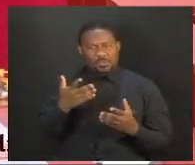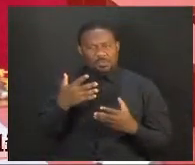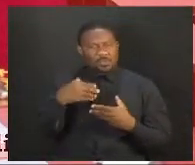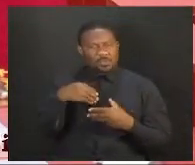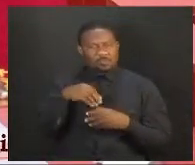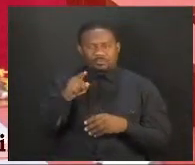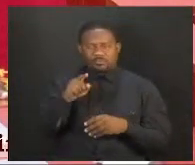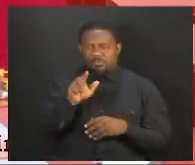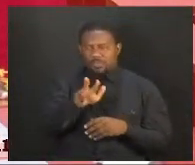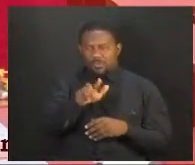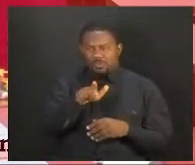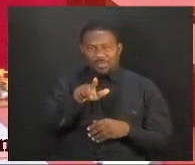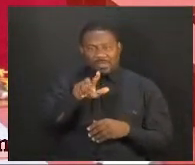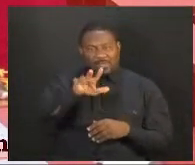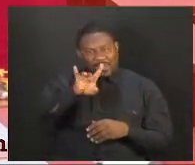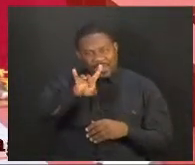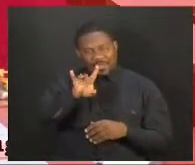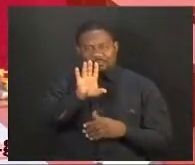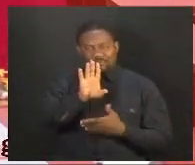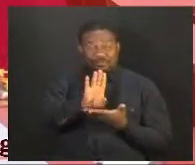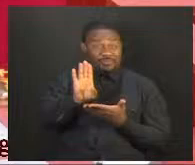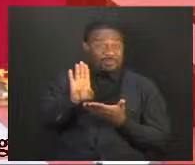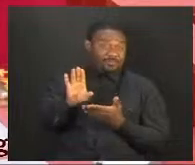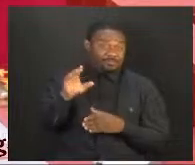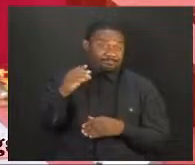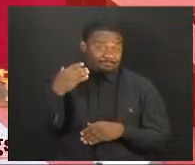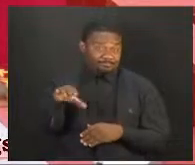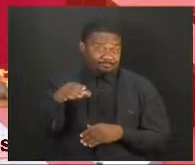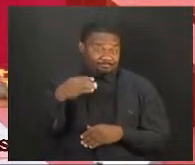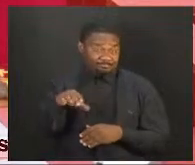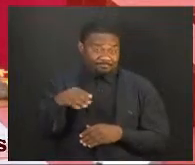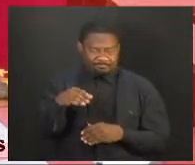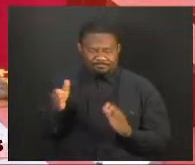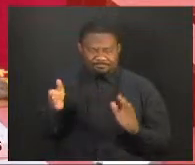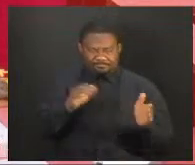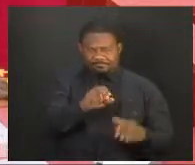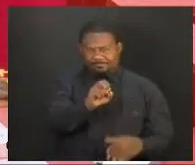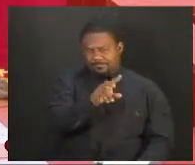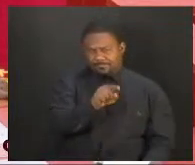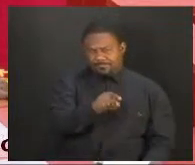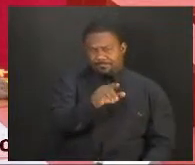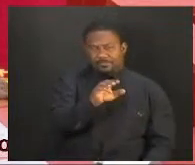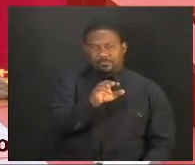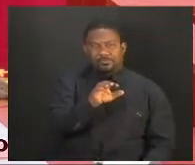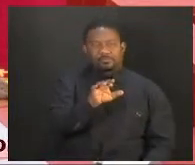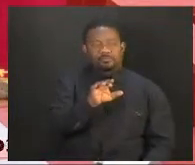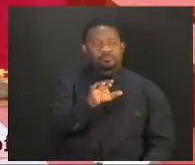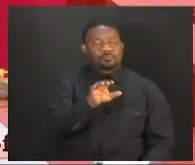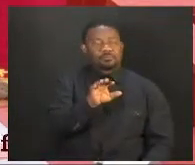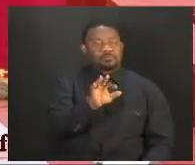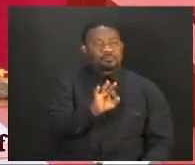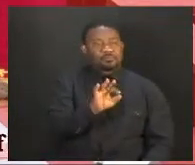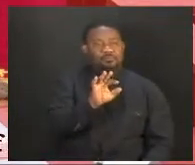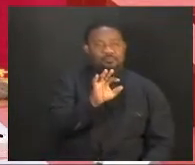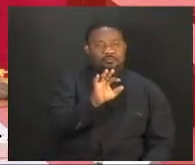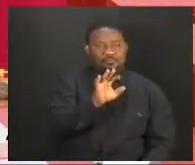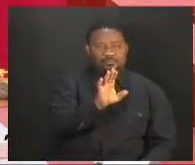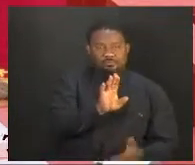was 3.8 billion Ghana cedis as compared to 12.9 billion Ghana cedis in the year